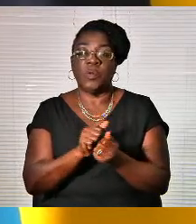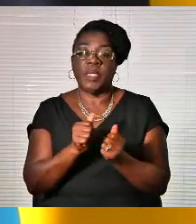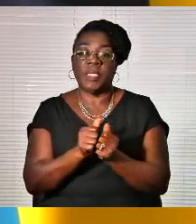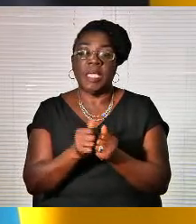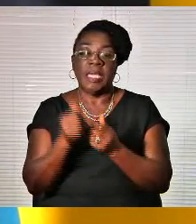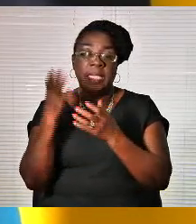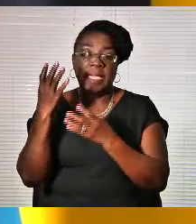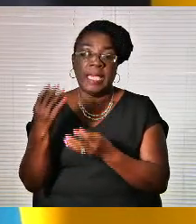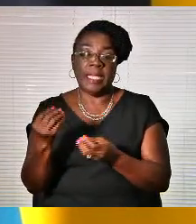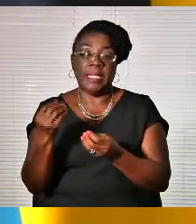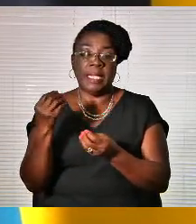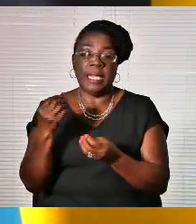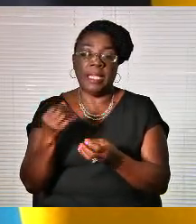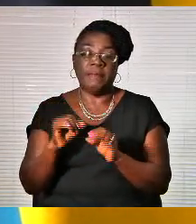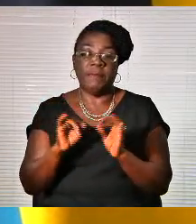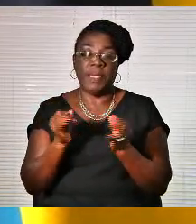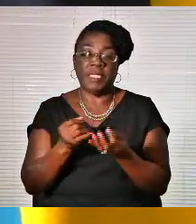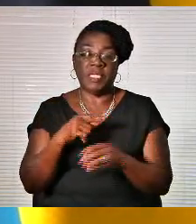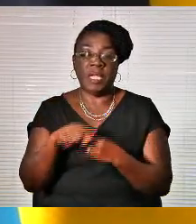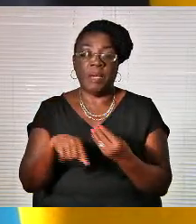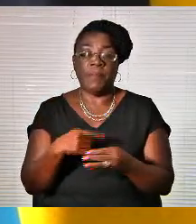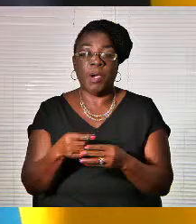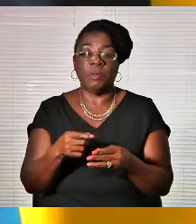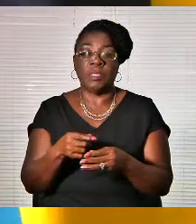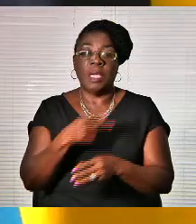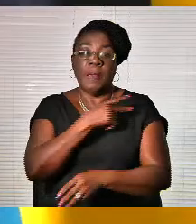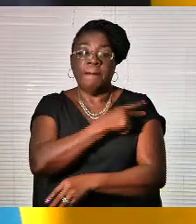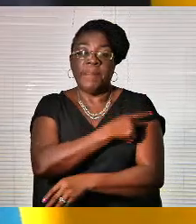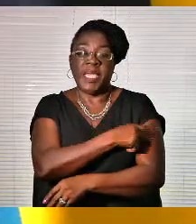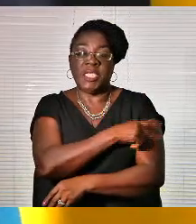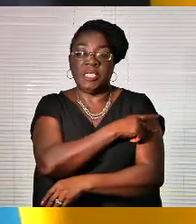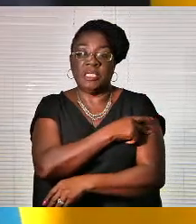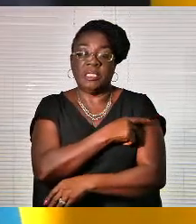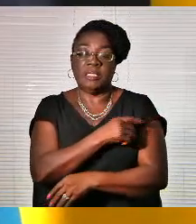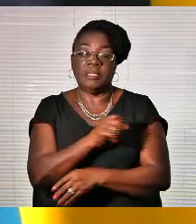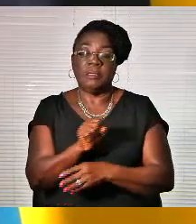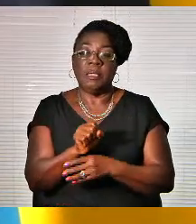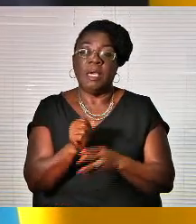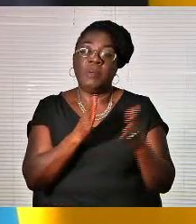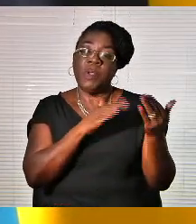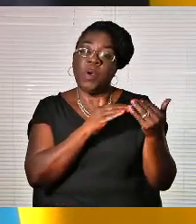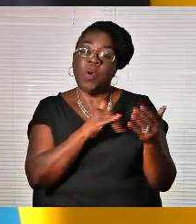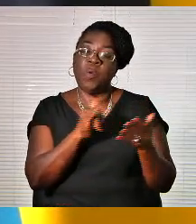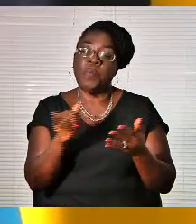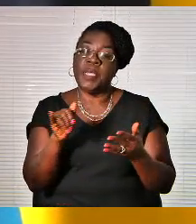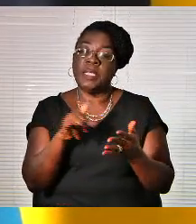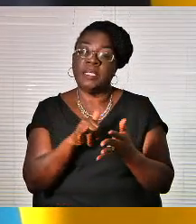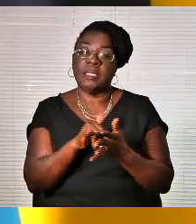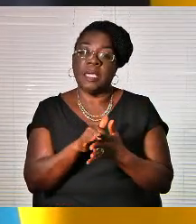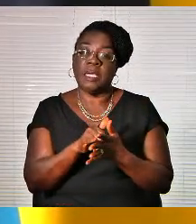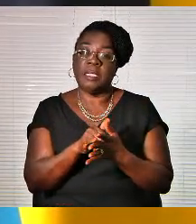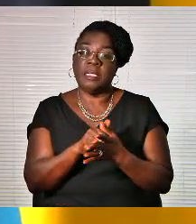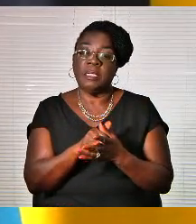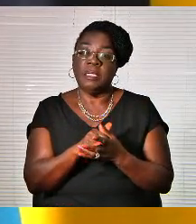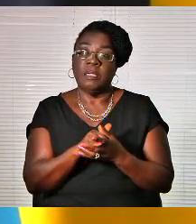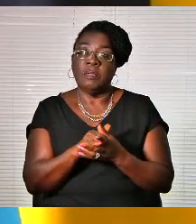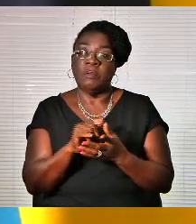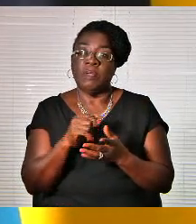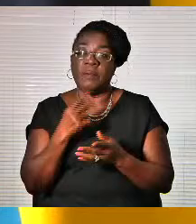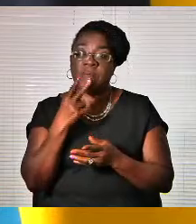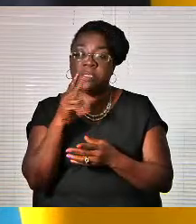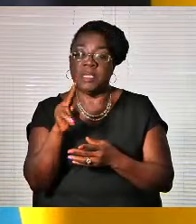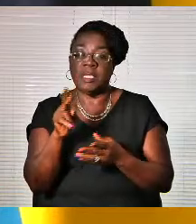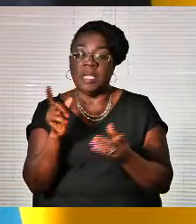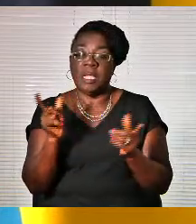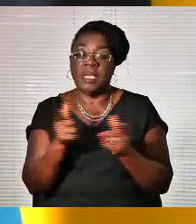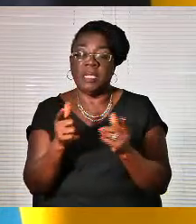that, an electronic platform, SharePoint, and we are hoping that moving forward, I think we're already seeing a little